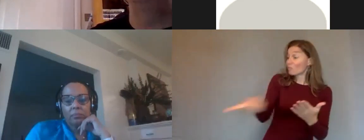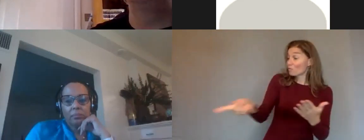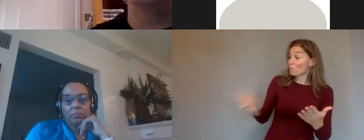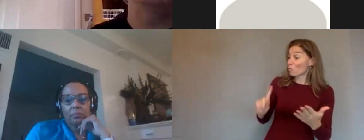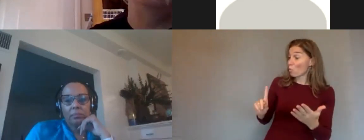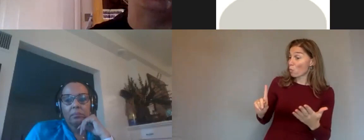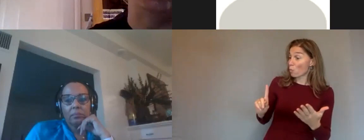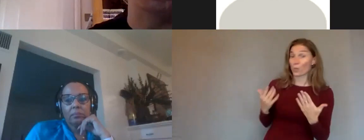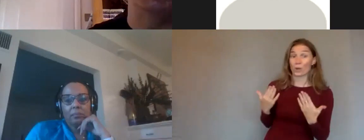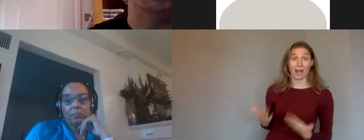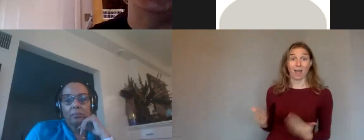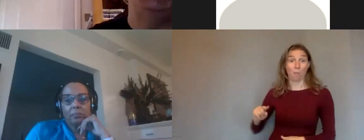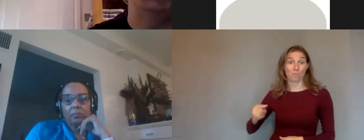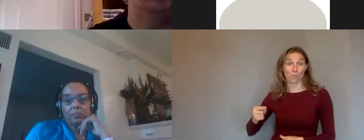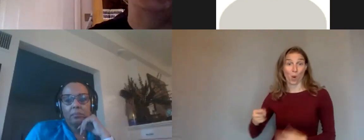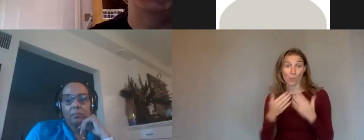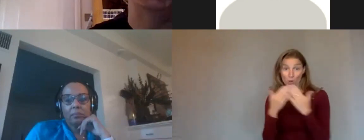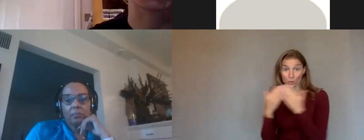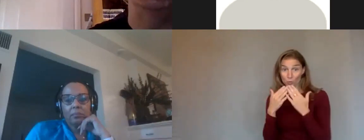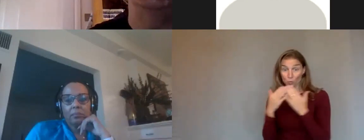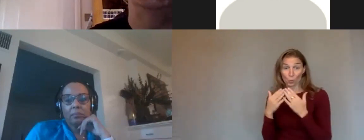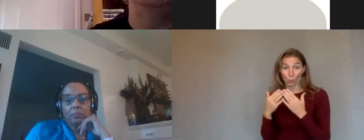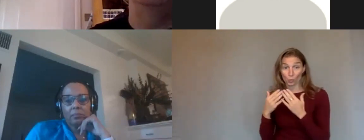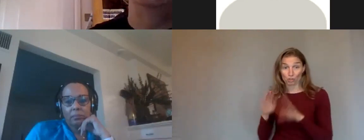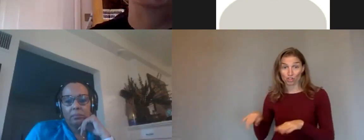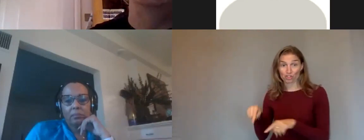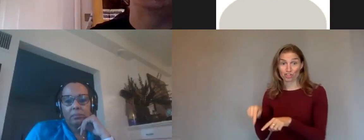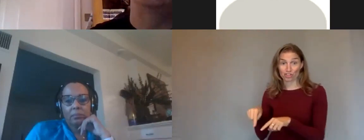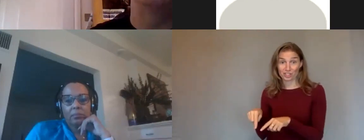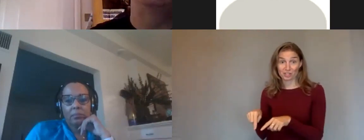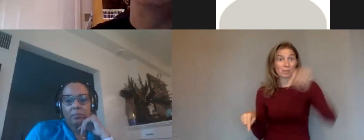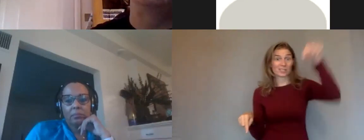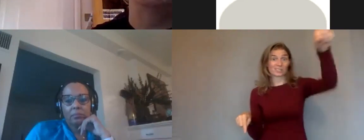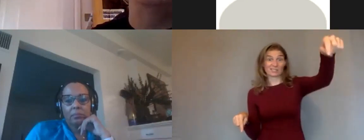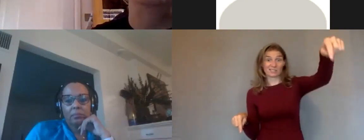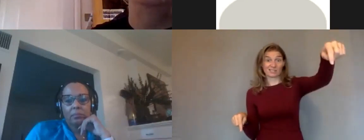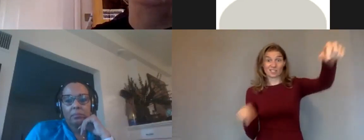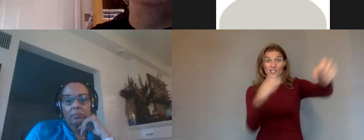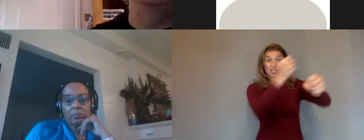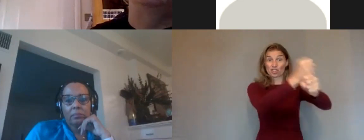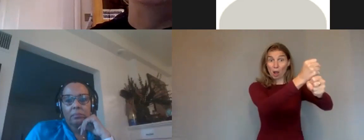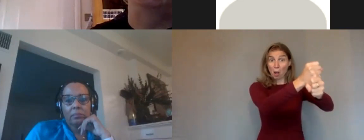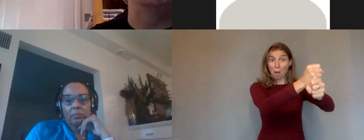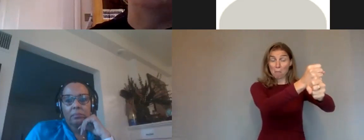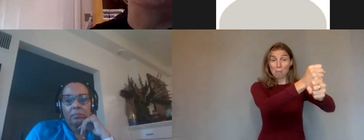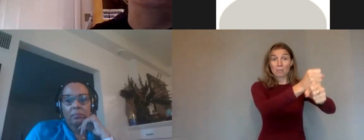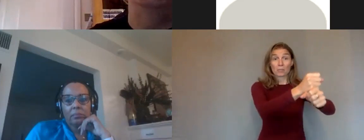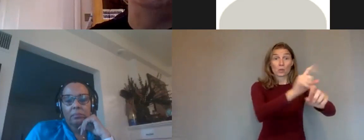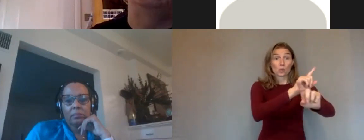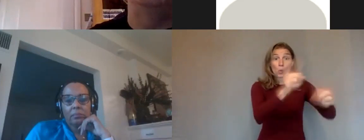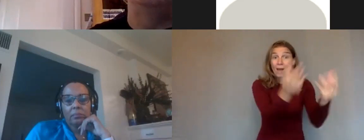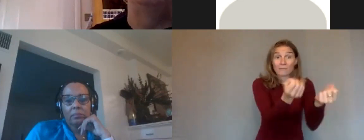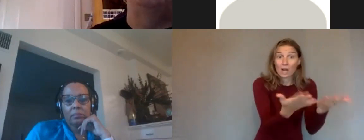children are yet to be invented. And that figure is, on one level,